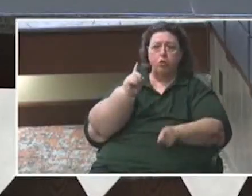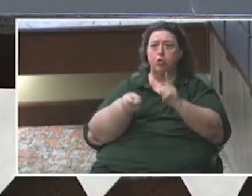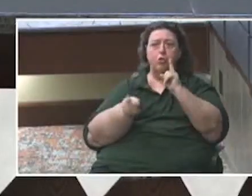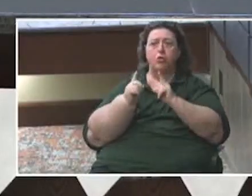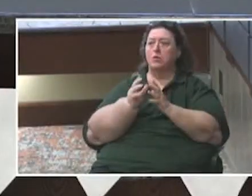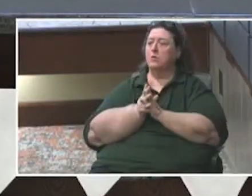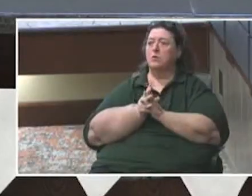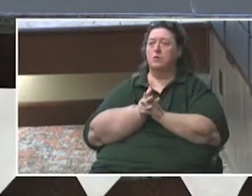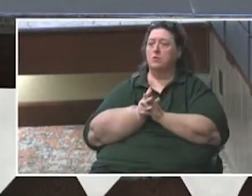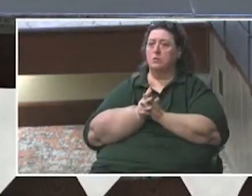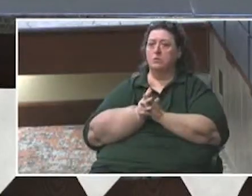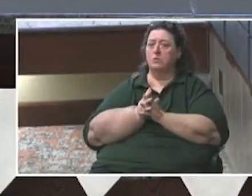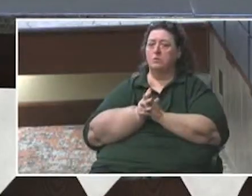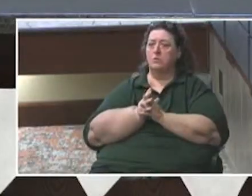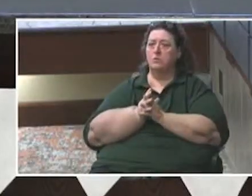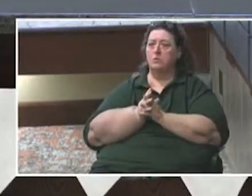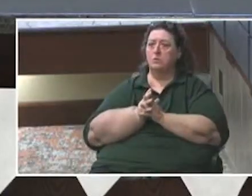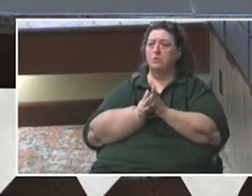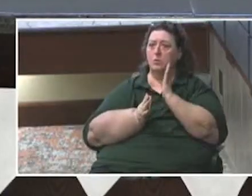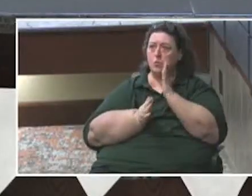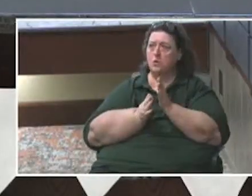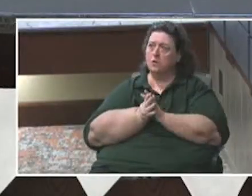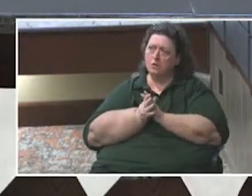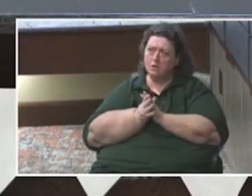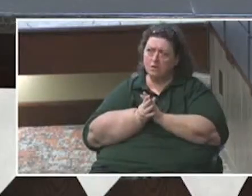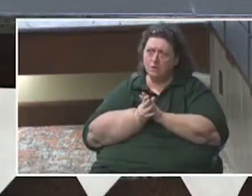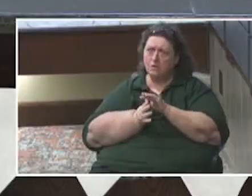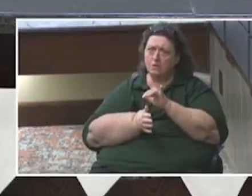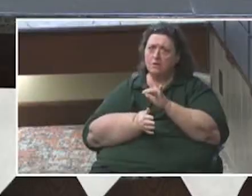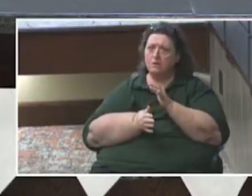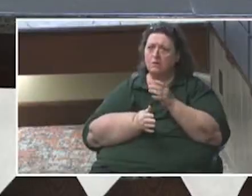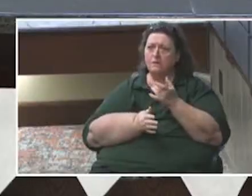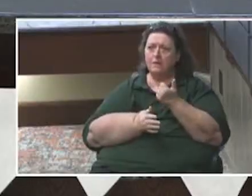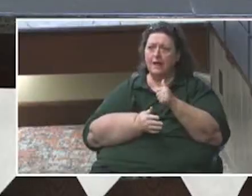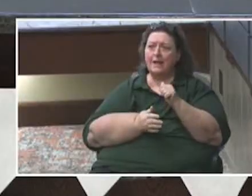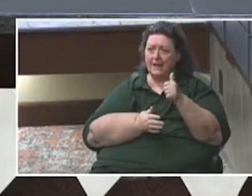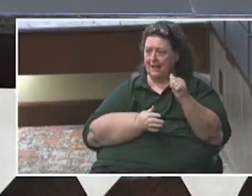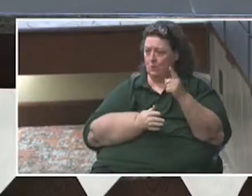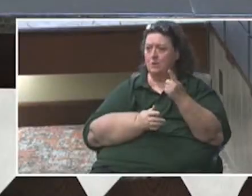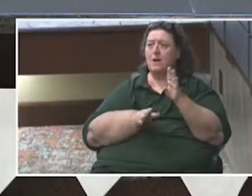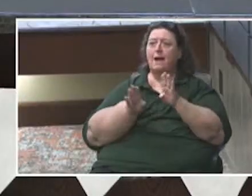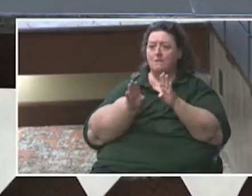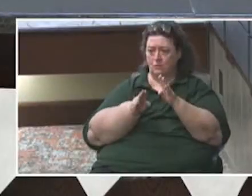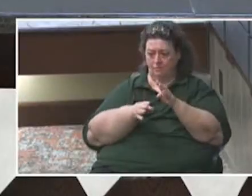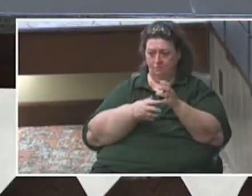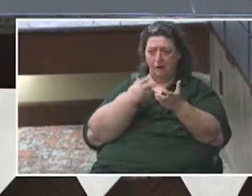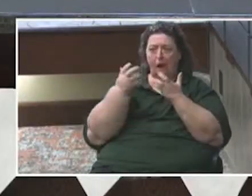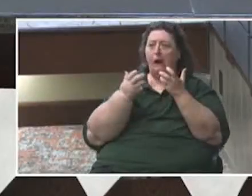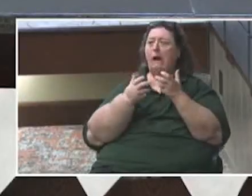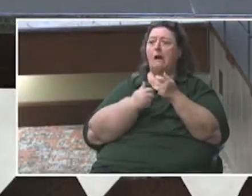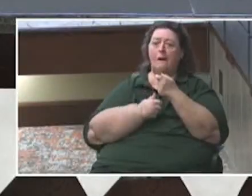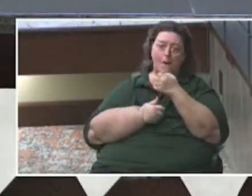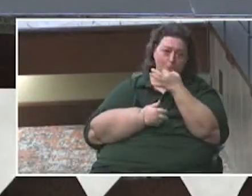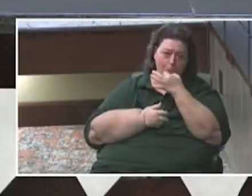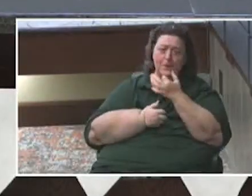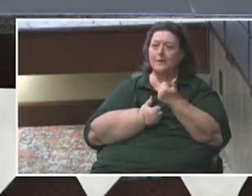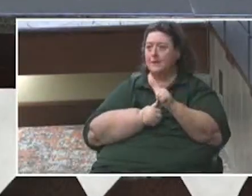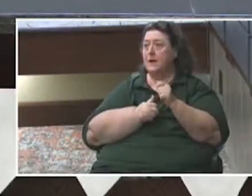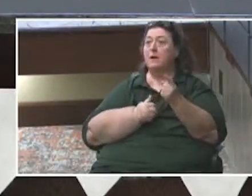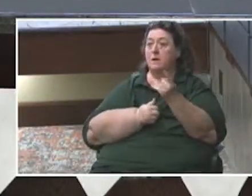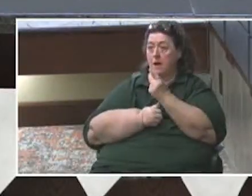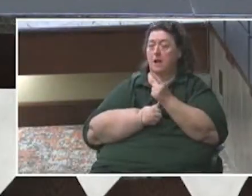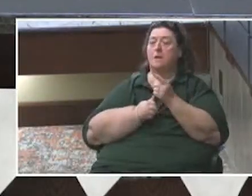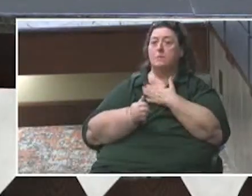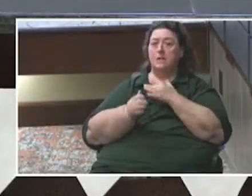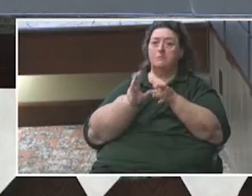stomps feet, whistles, yells, or makes similar demonstrations. So we have one card here. When called to the podium, please state your name